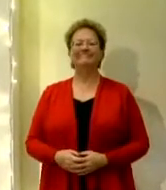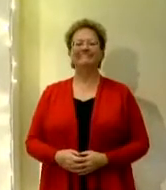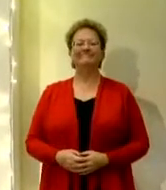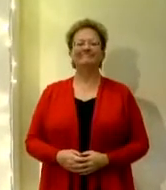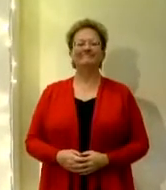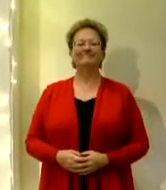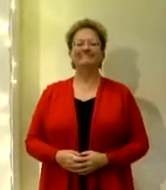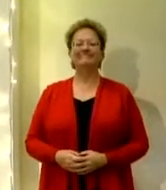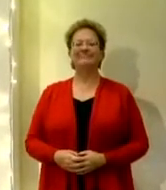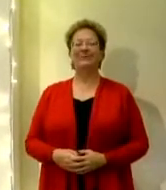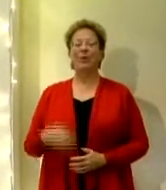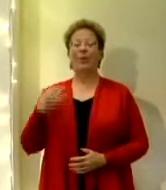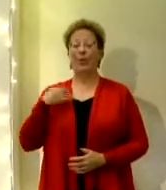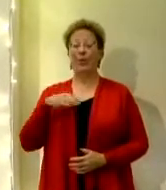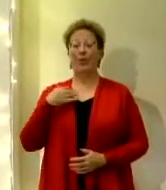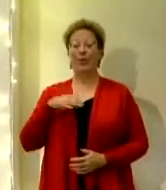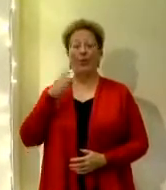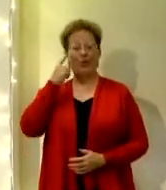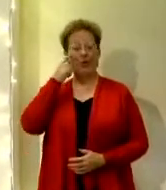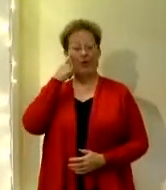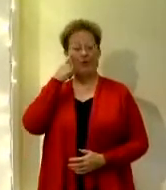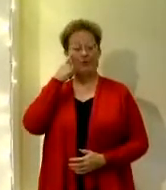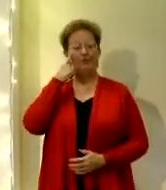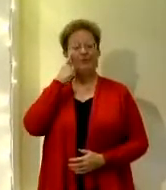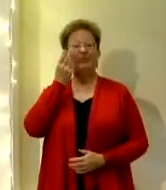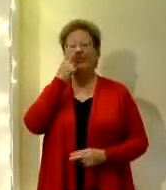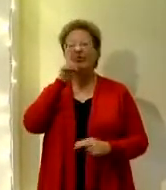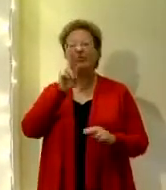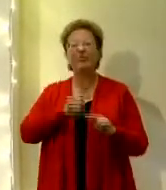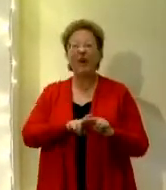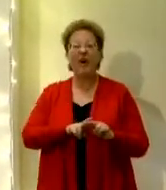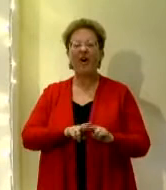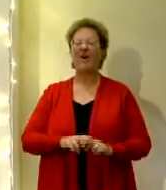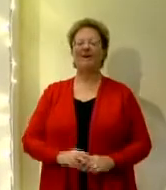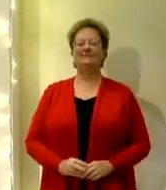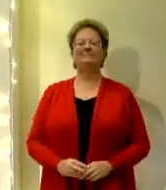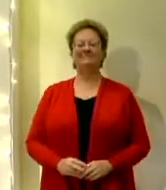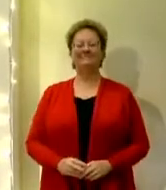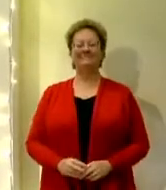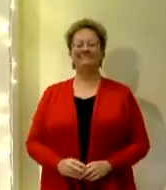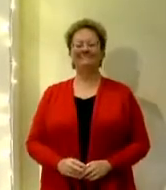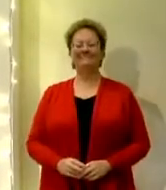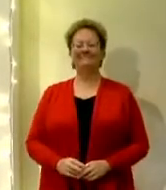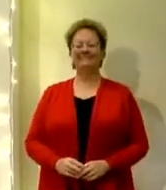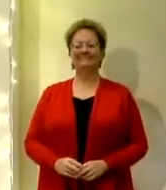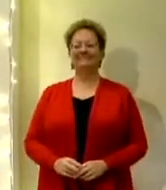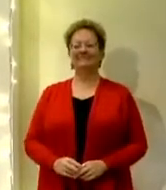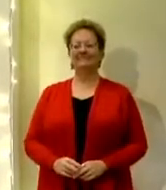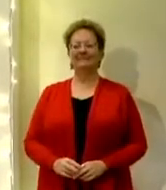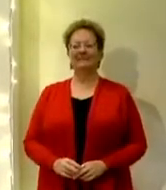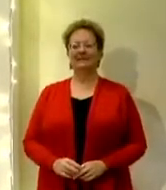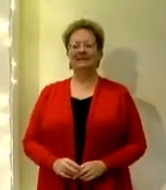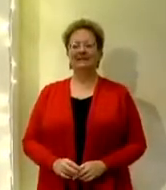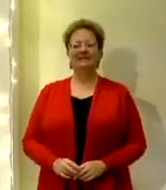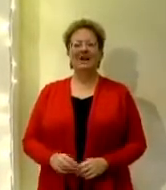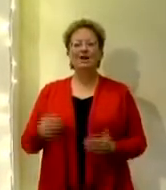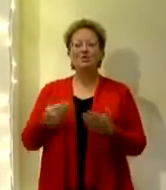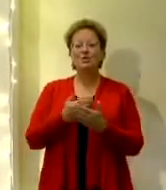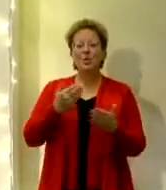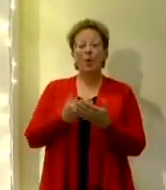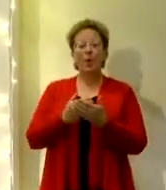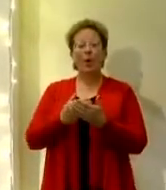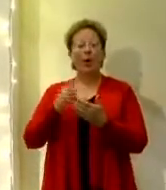I was like, oh boy, this is gonna be fun. And the associate pastor says, "This is Pastor Sundquist. He's the new